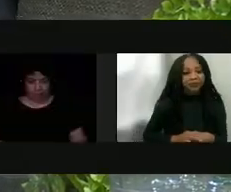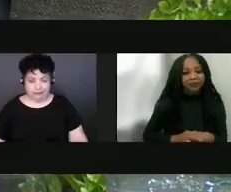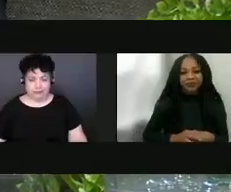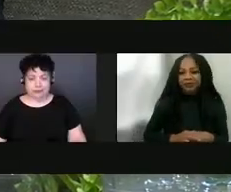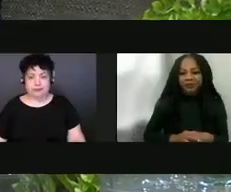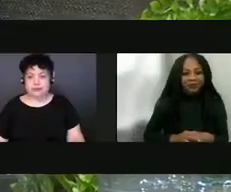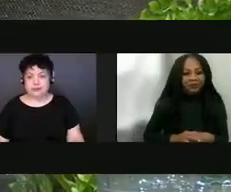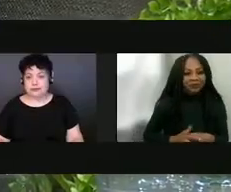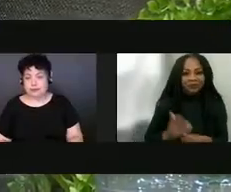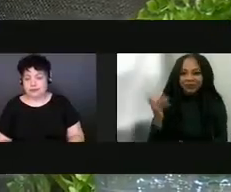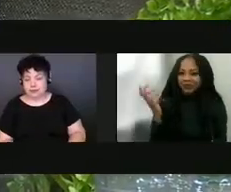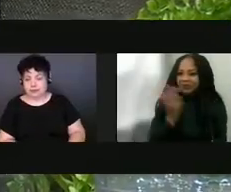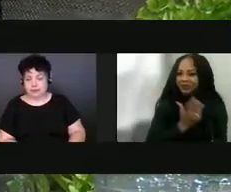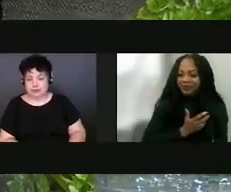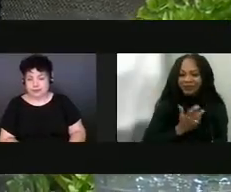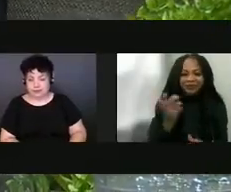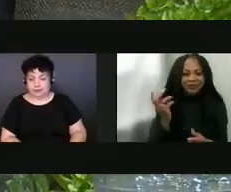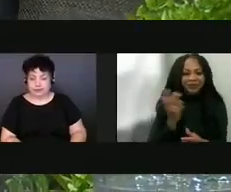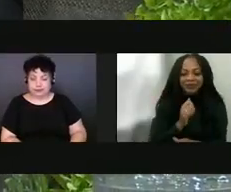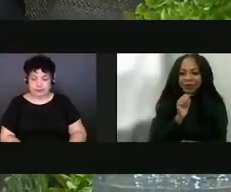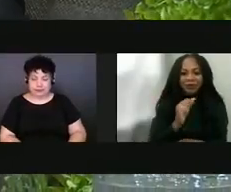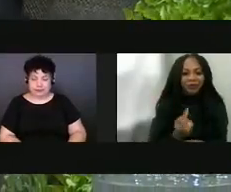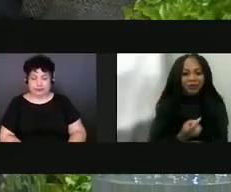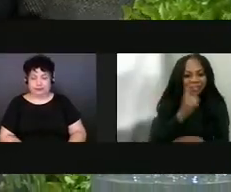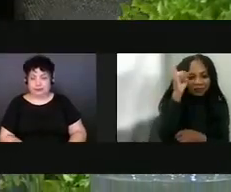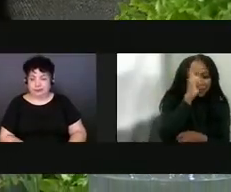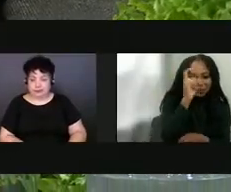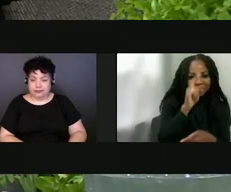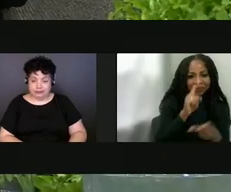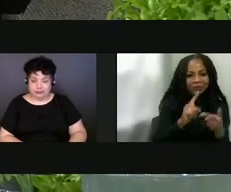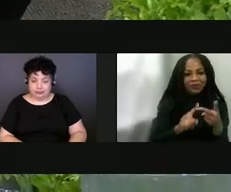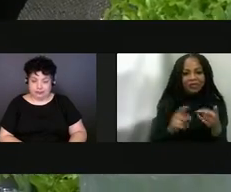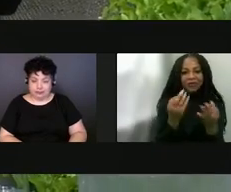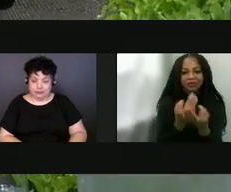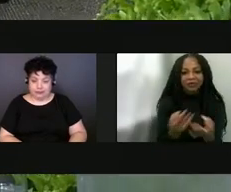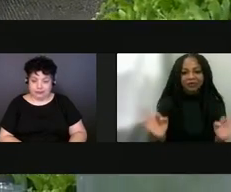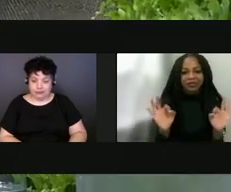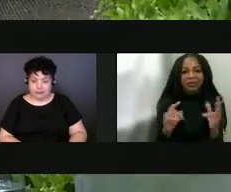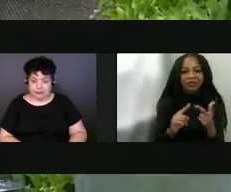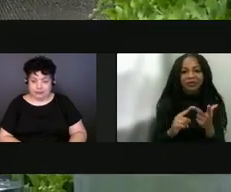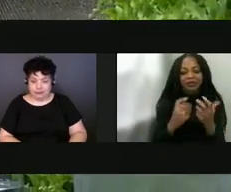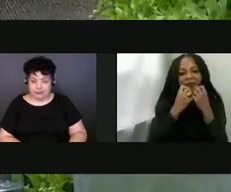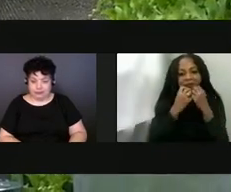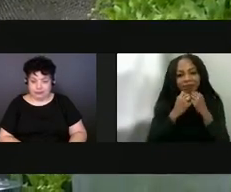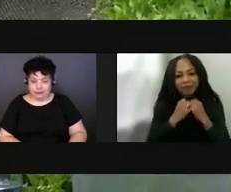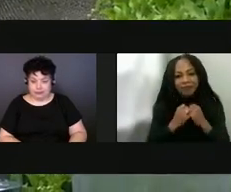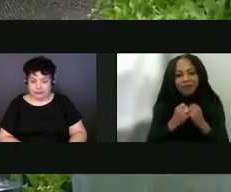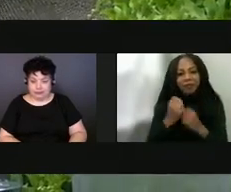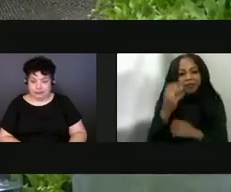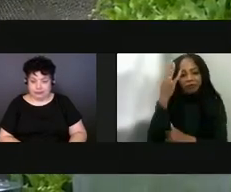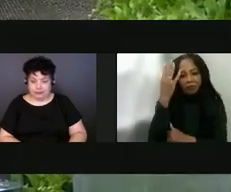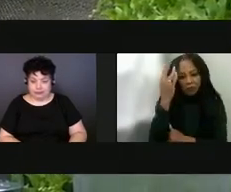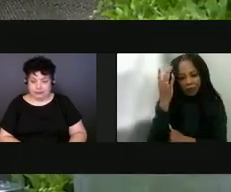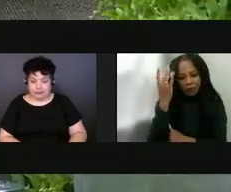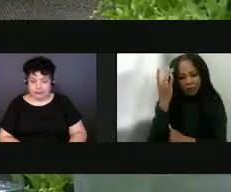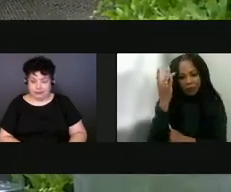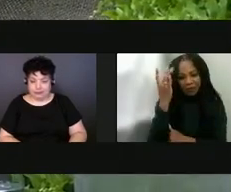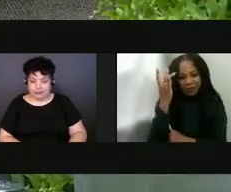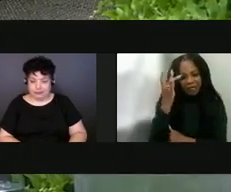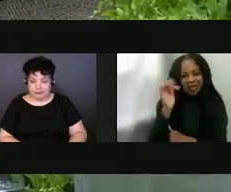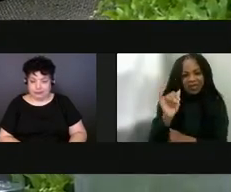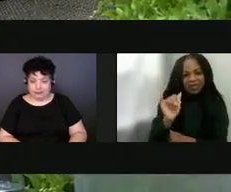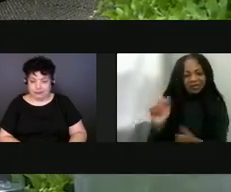it's more than wisdom, it's the freedom and the sacredness of why a certain chant